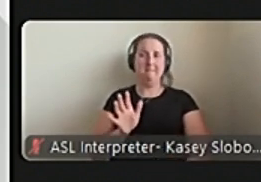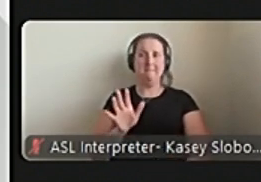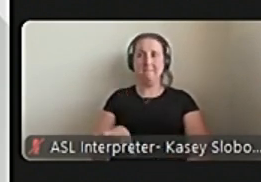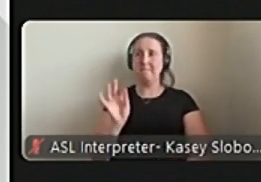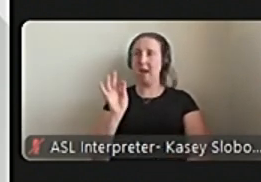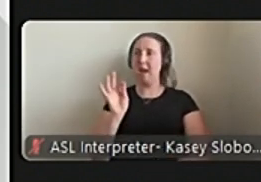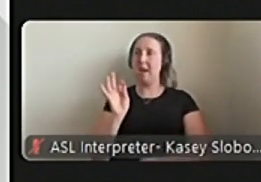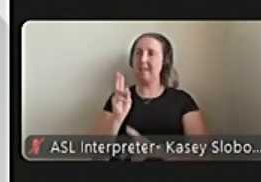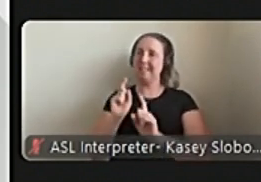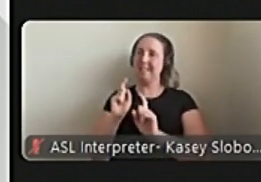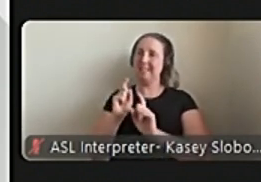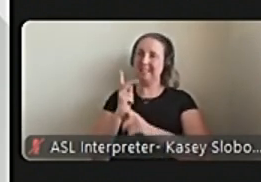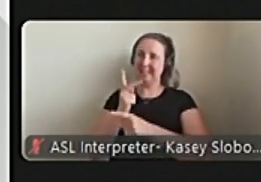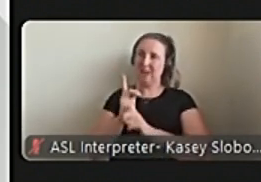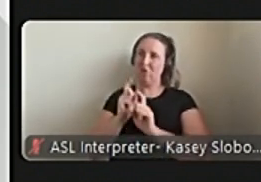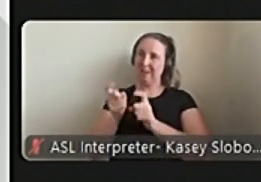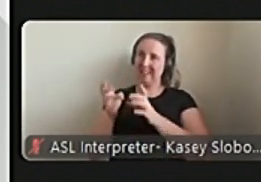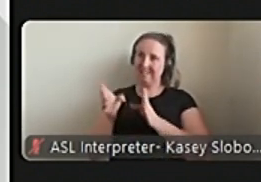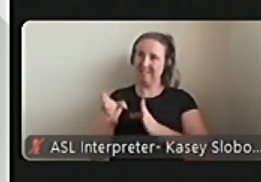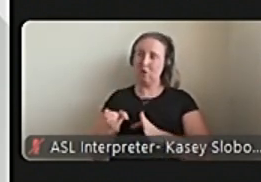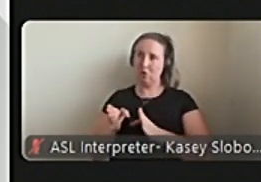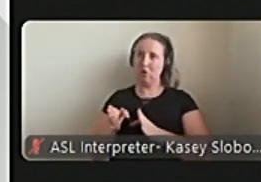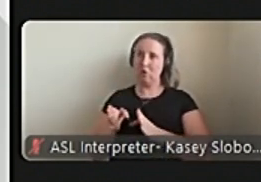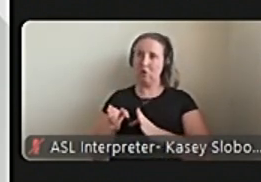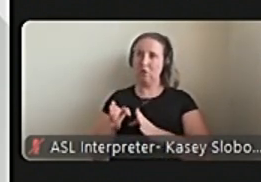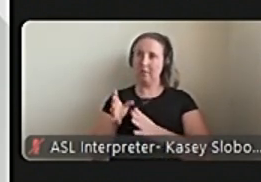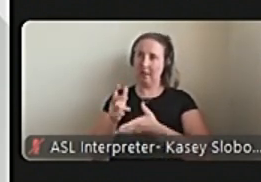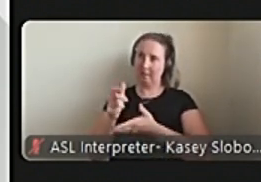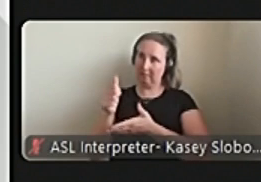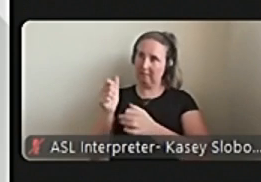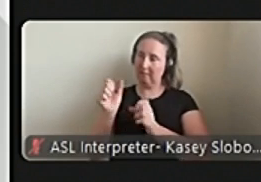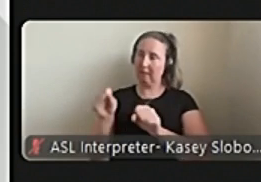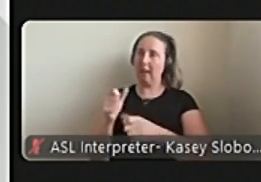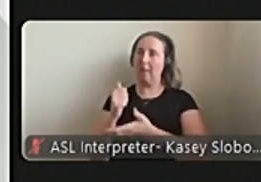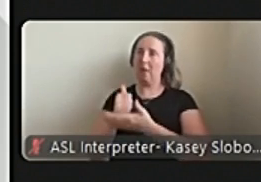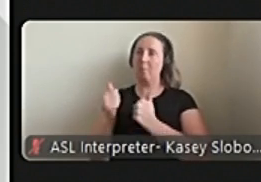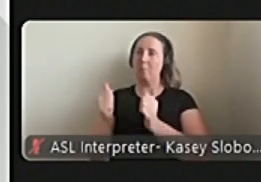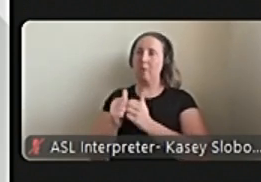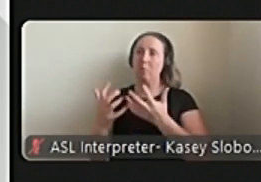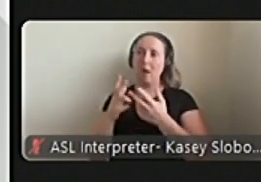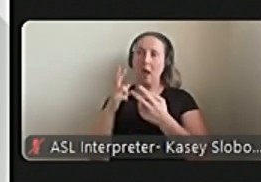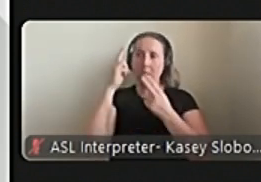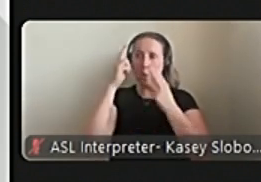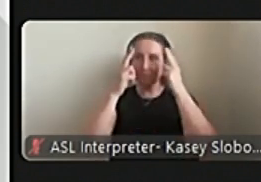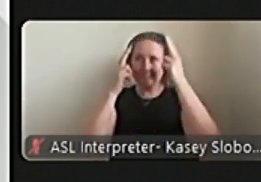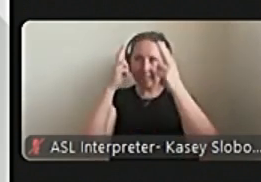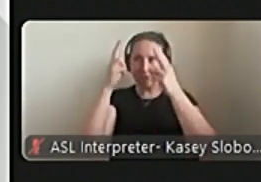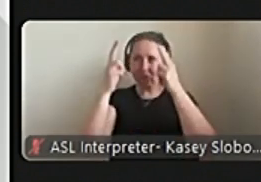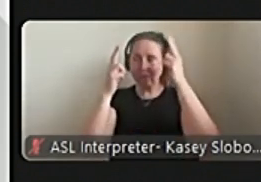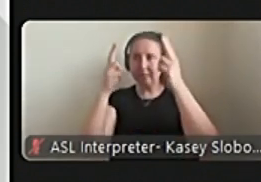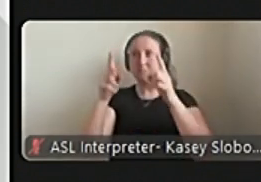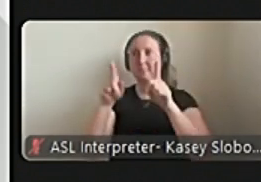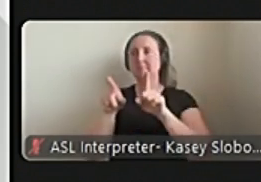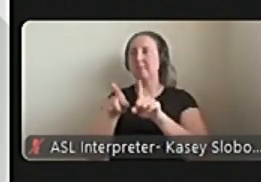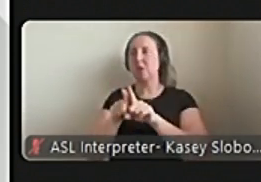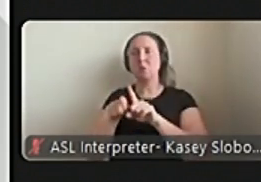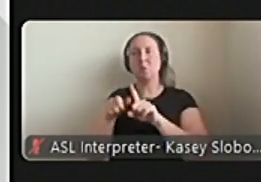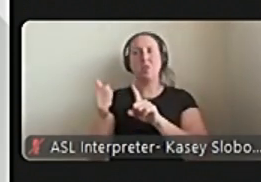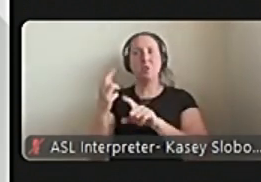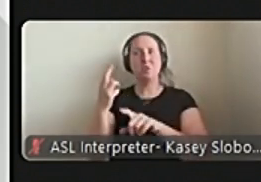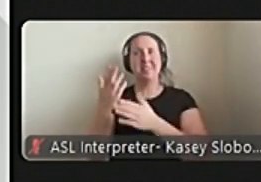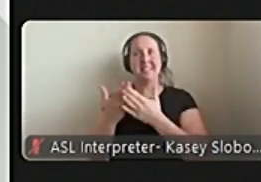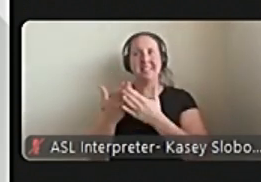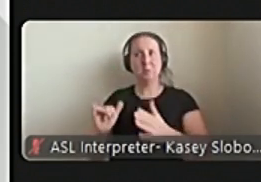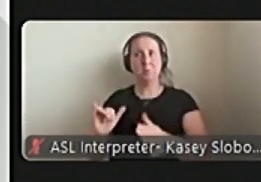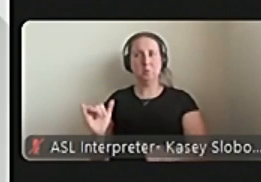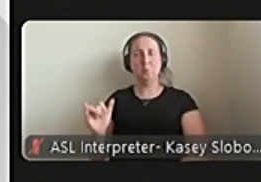caregivers who can attend to hallucinations and delusions Yeah, absolutely. and all of that. And I'm trying to figure out, is